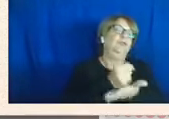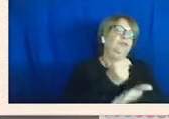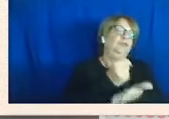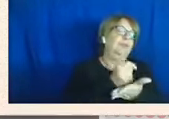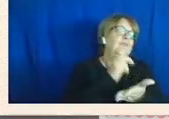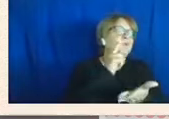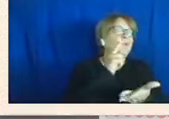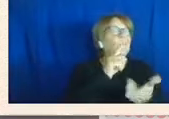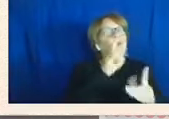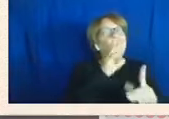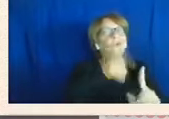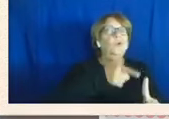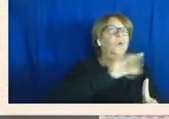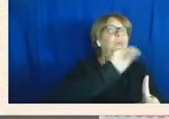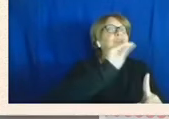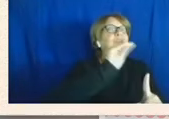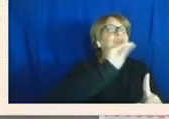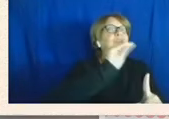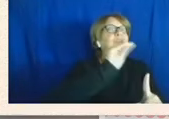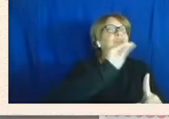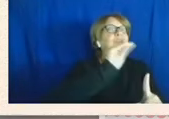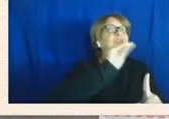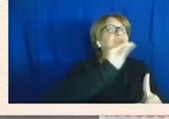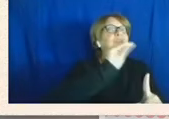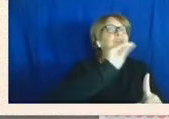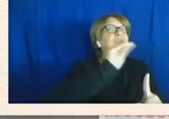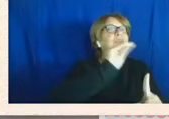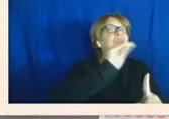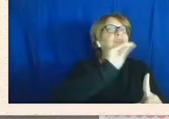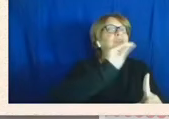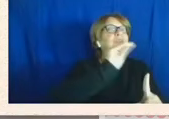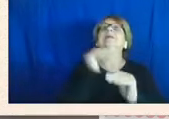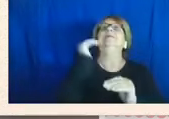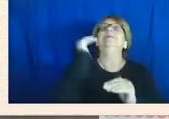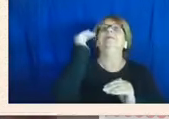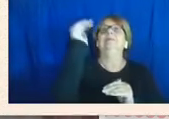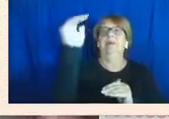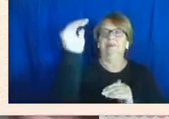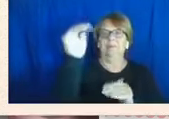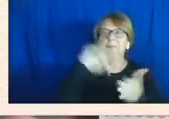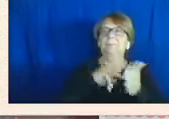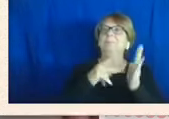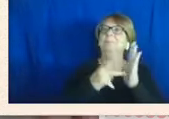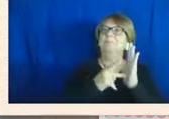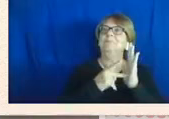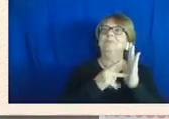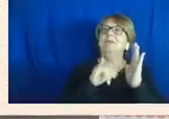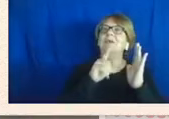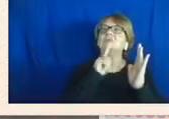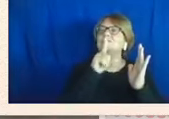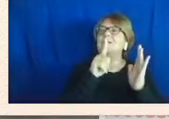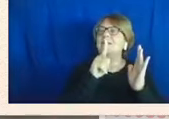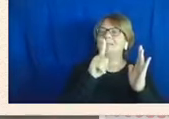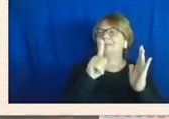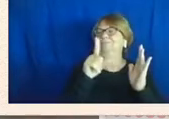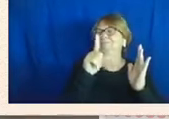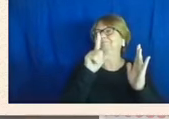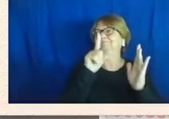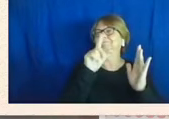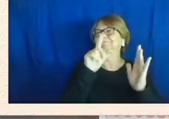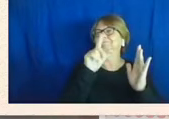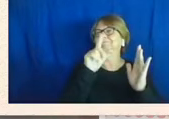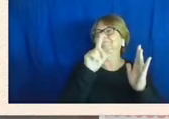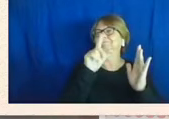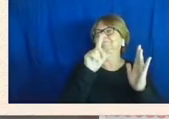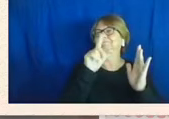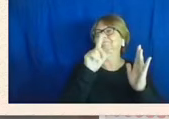youth when it becomes excessive. Meaning that it's really disproportionate to say what other children, same age,